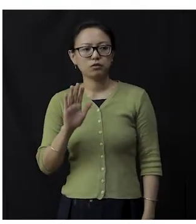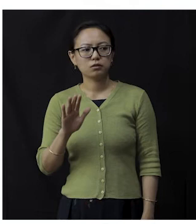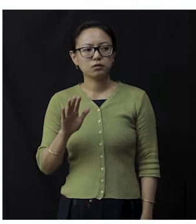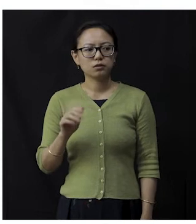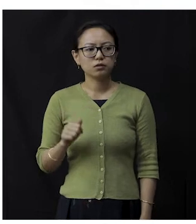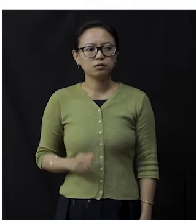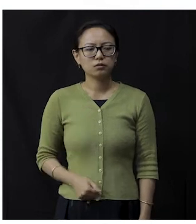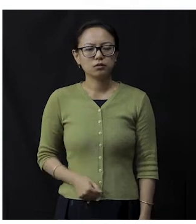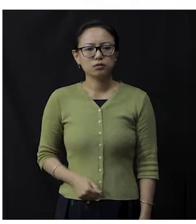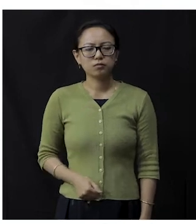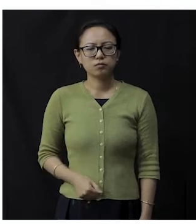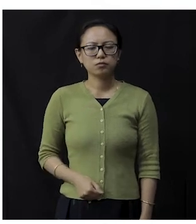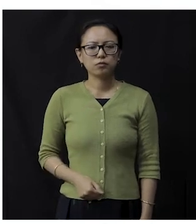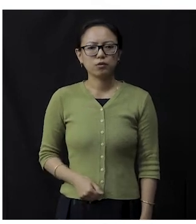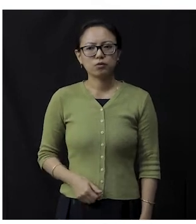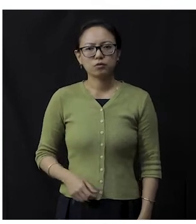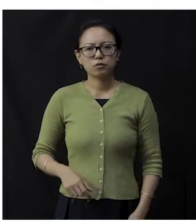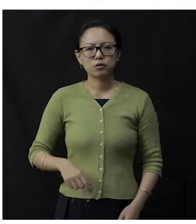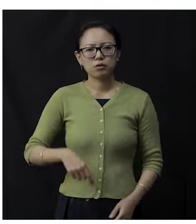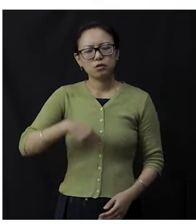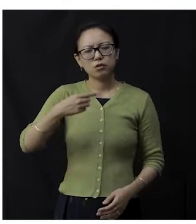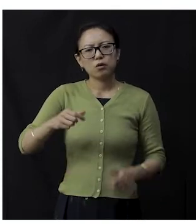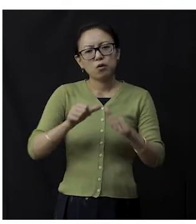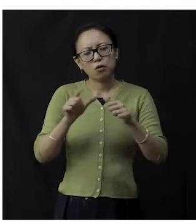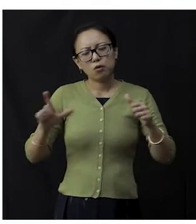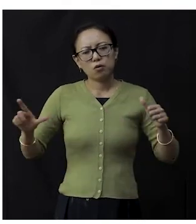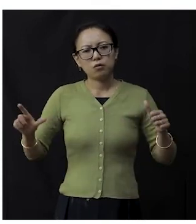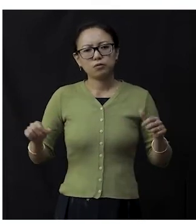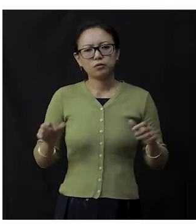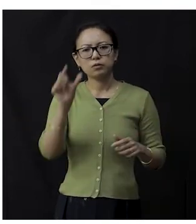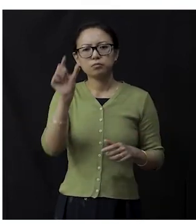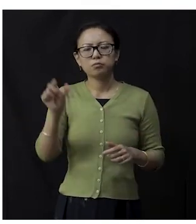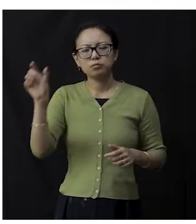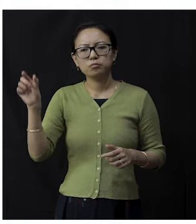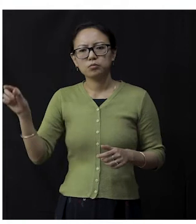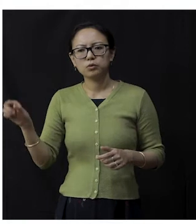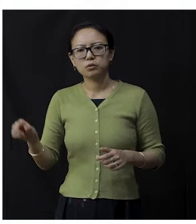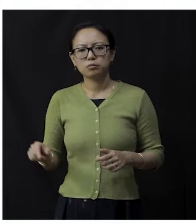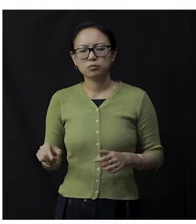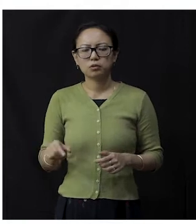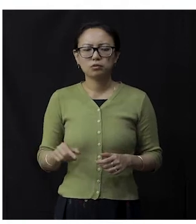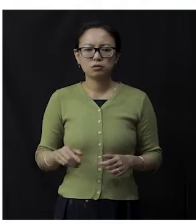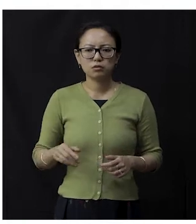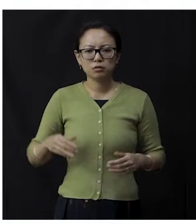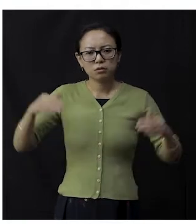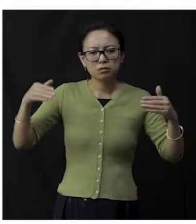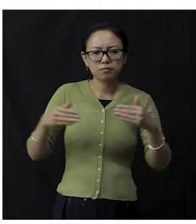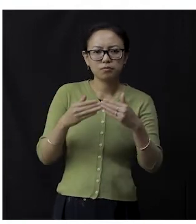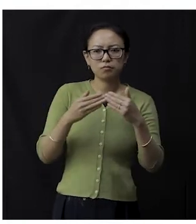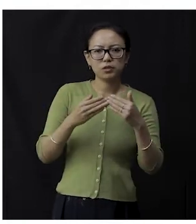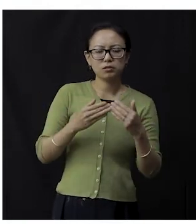And almost all the people in the village went and asked him, what should we